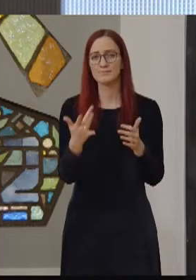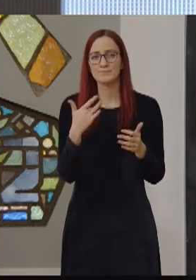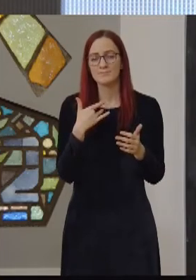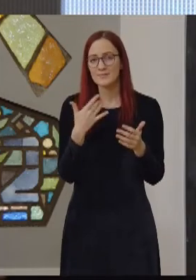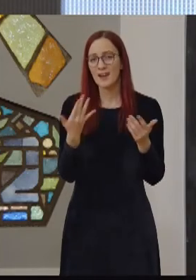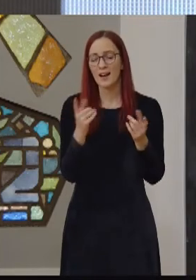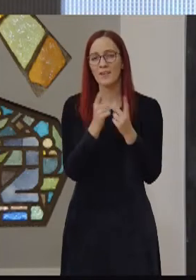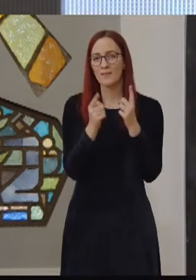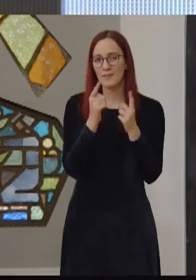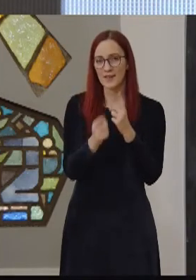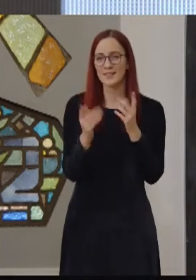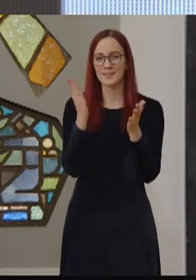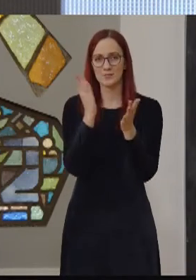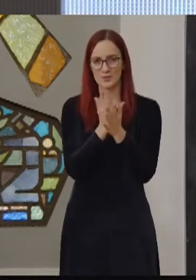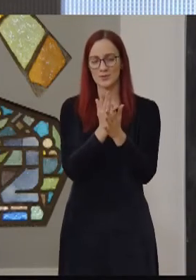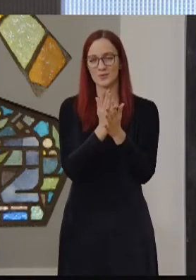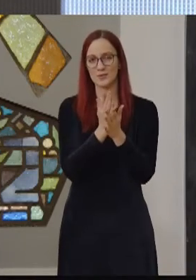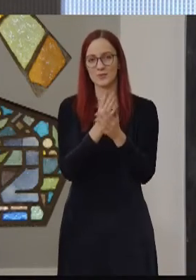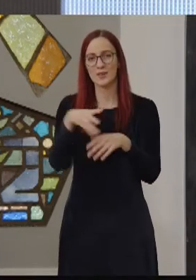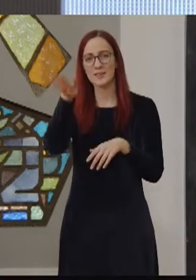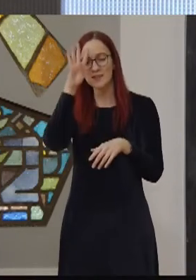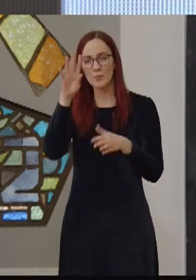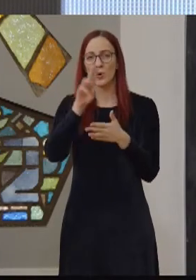is a paradox